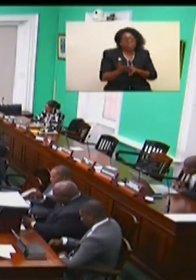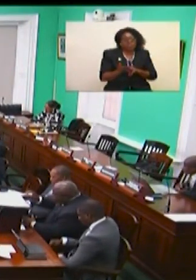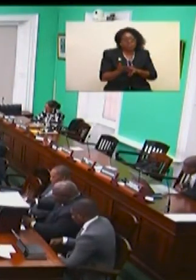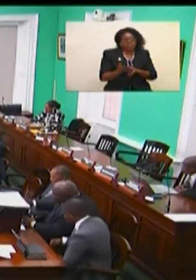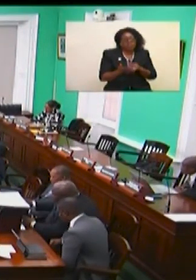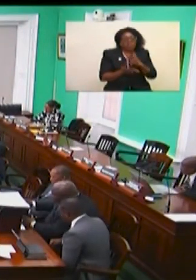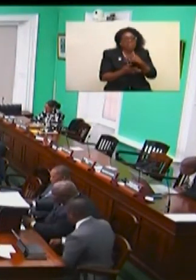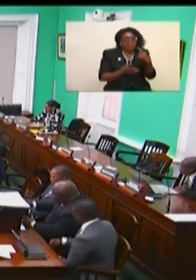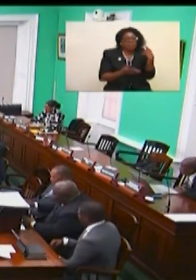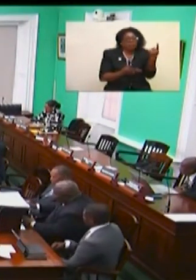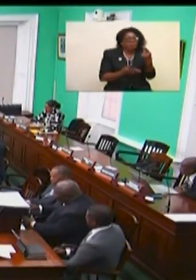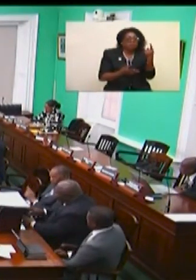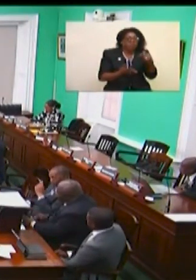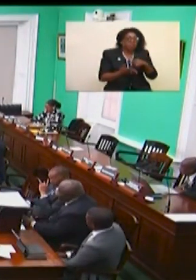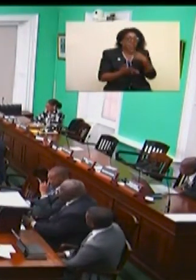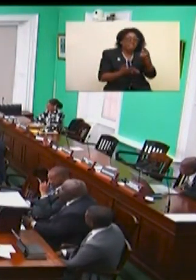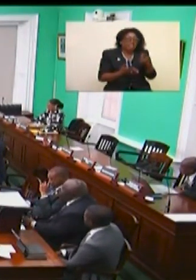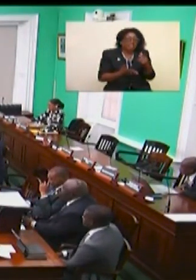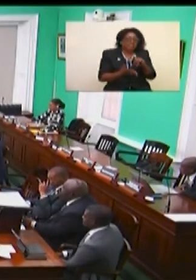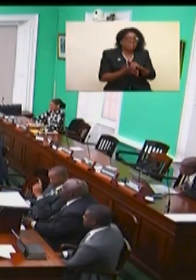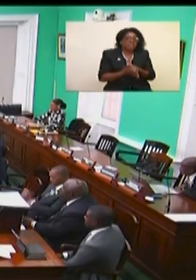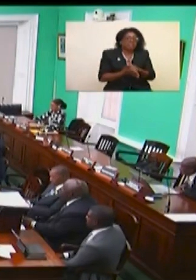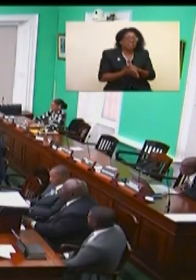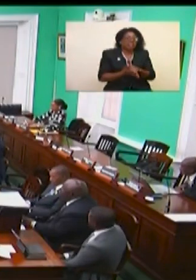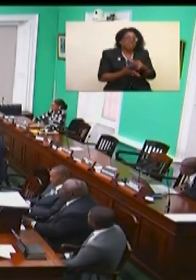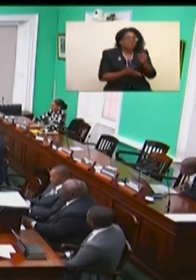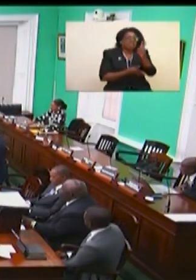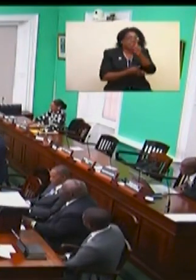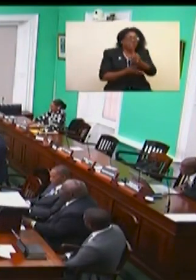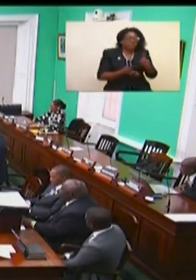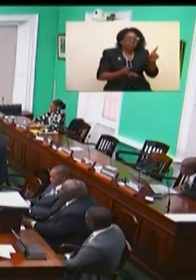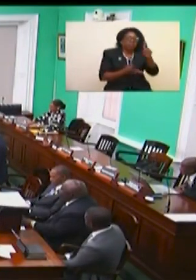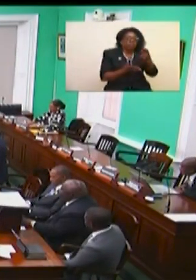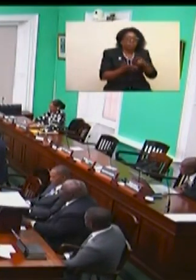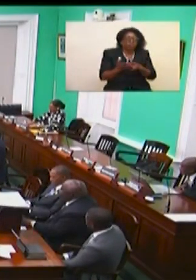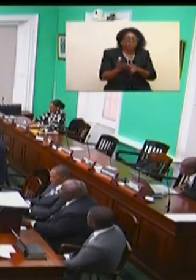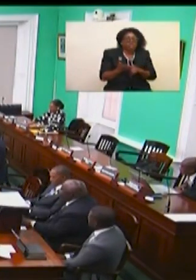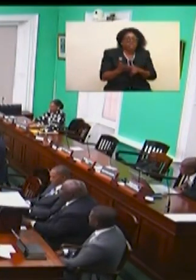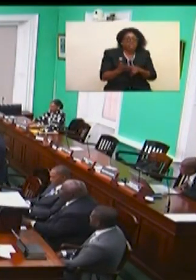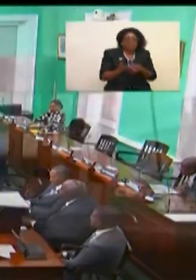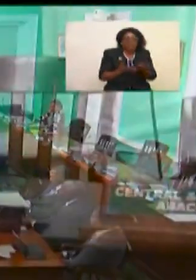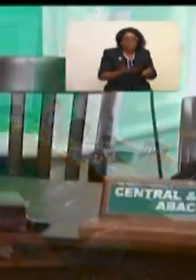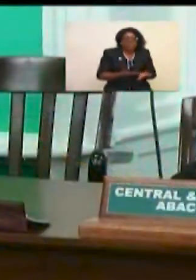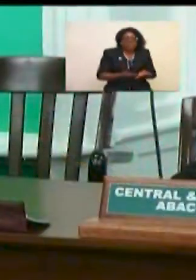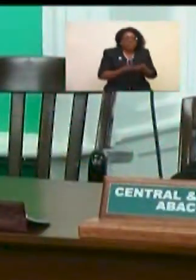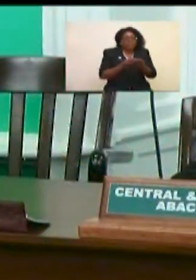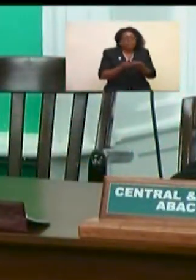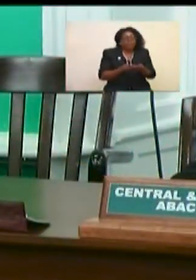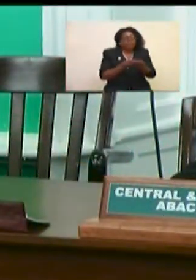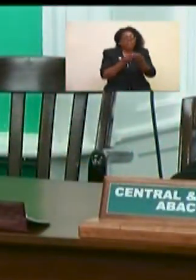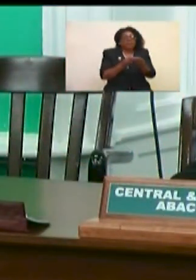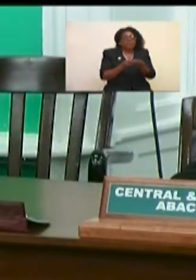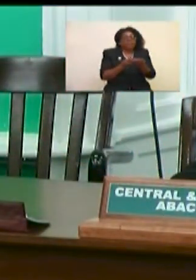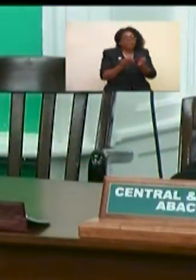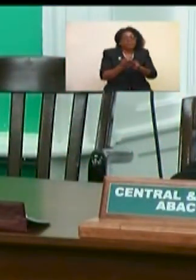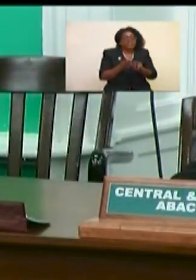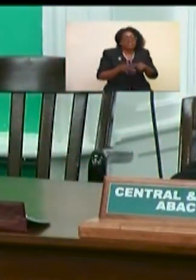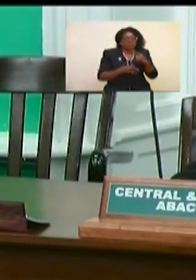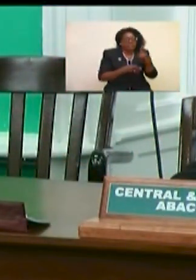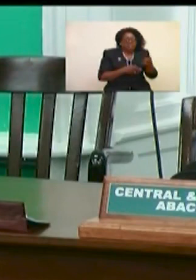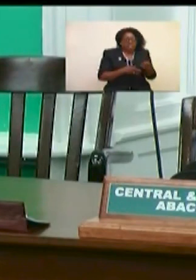And they also said that the Deloitte report backed up this